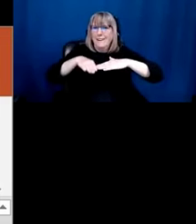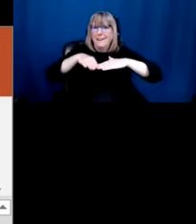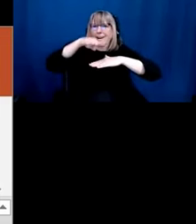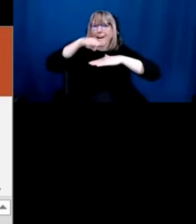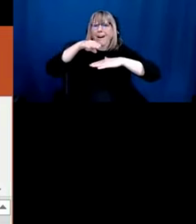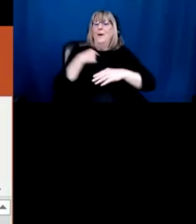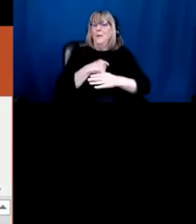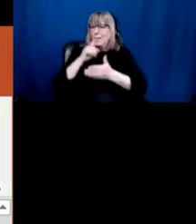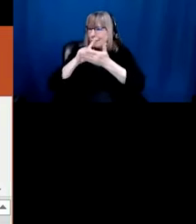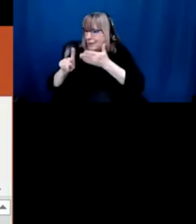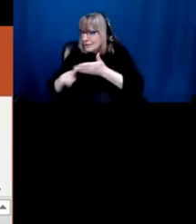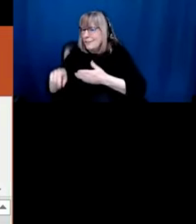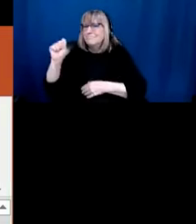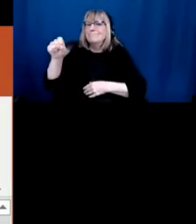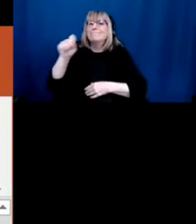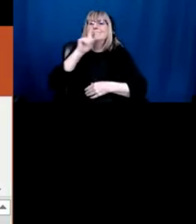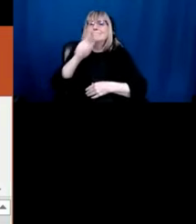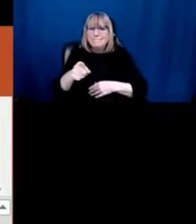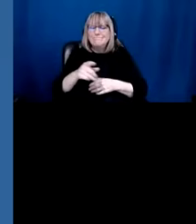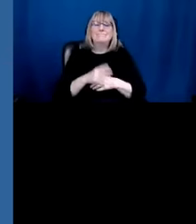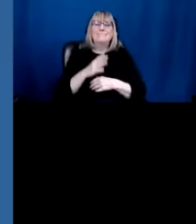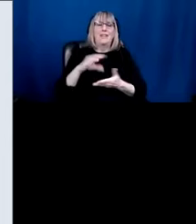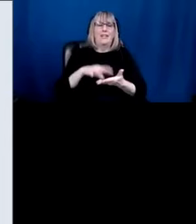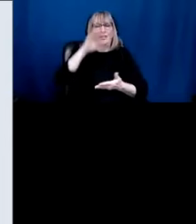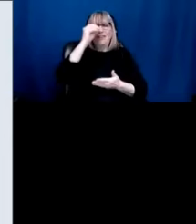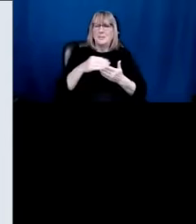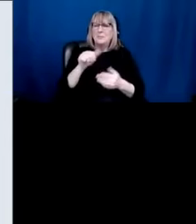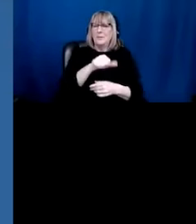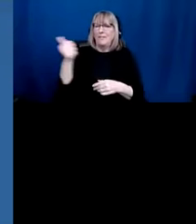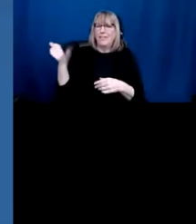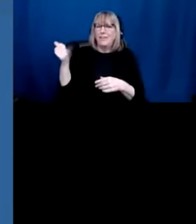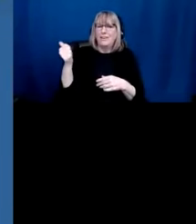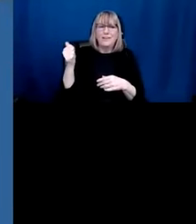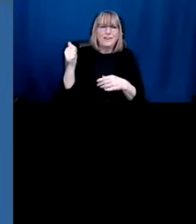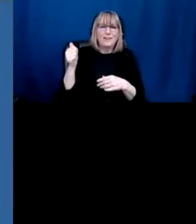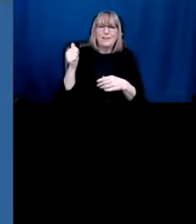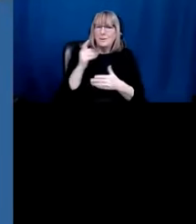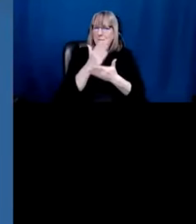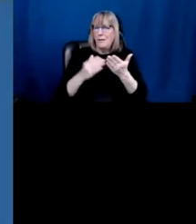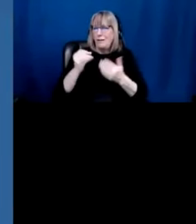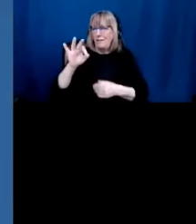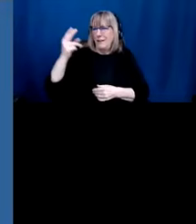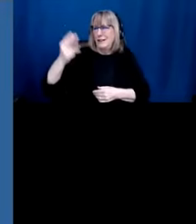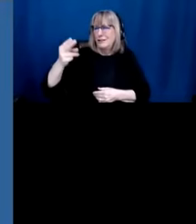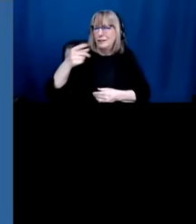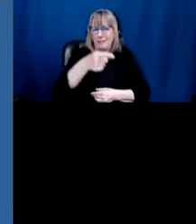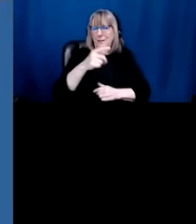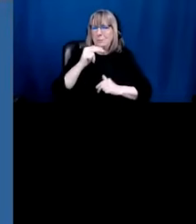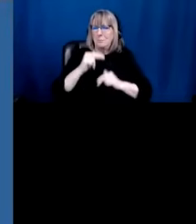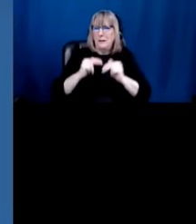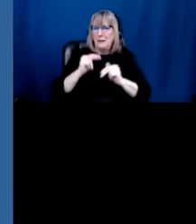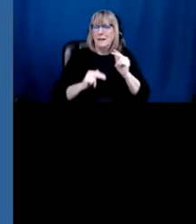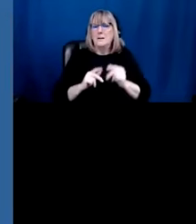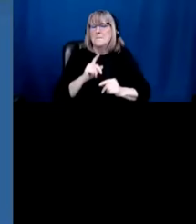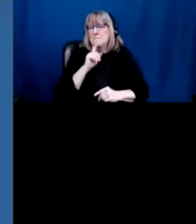baile de Carnation. And then we also got to learn about some other parts of the history of that building. So it